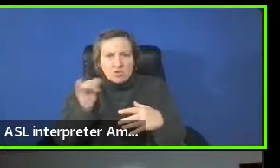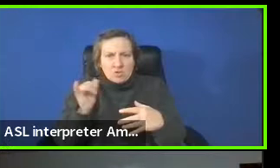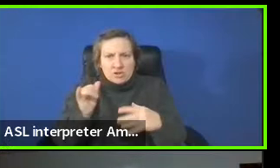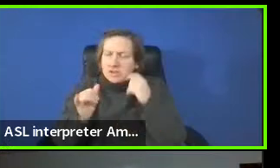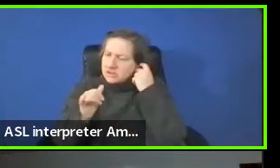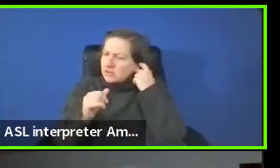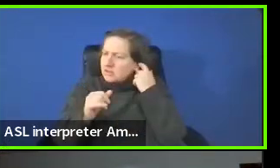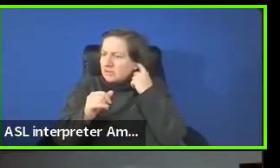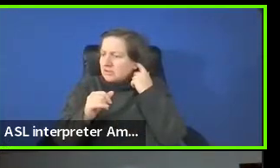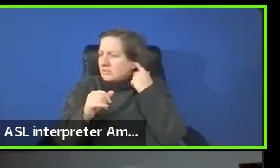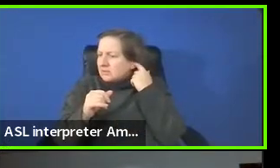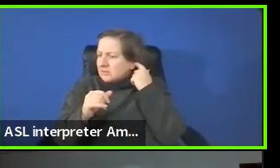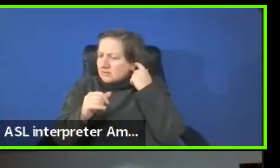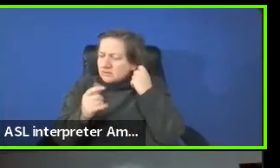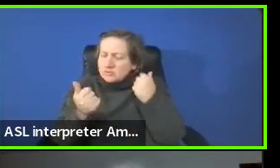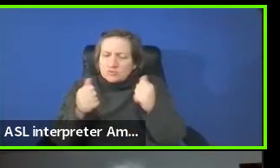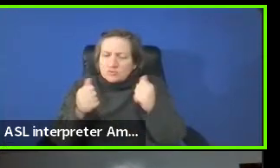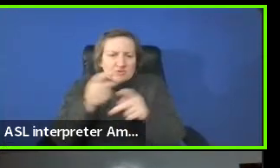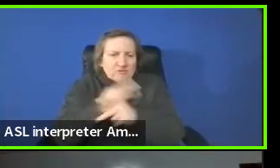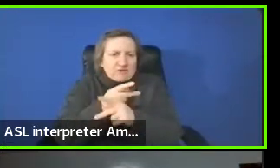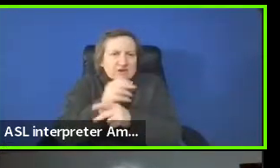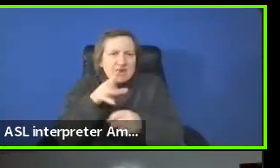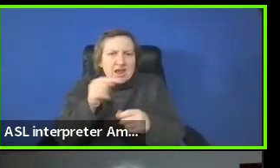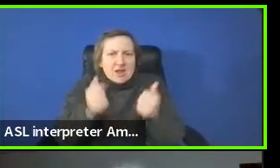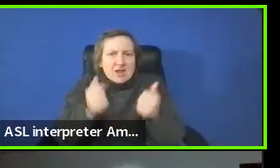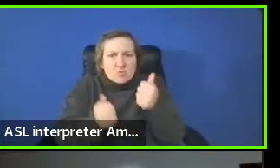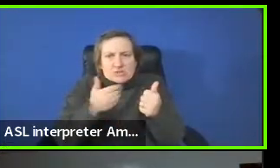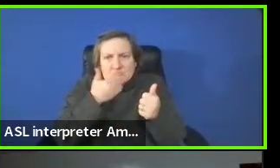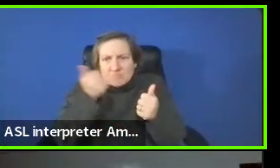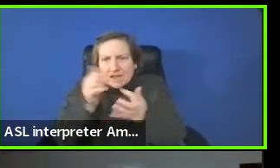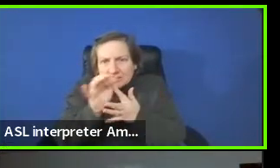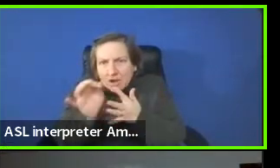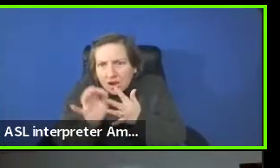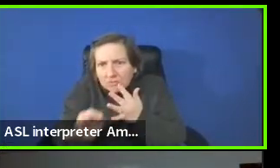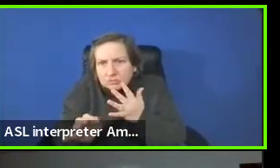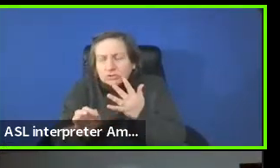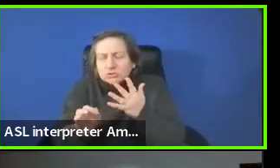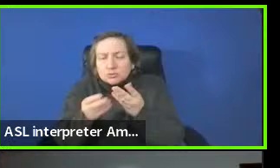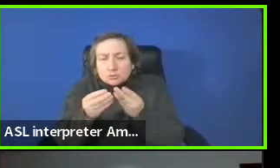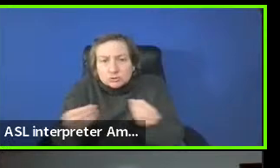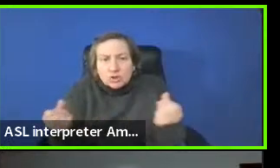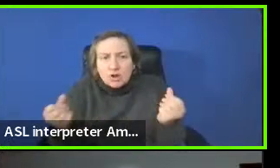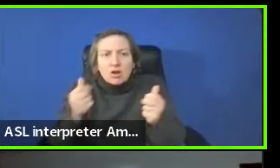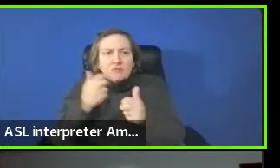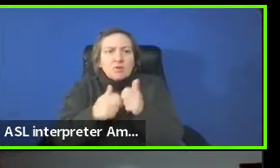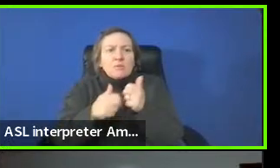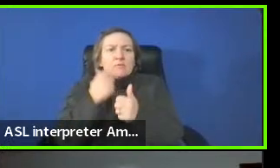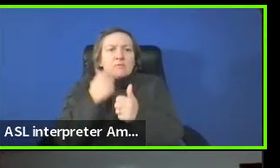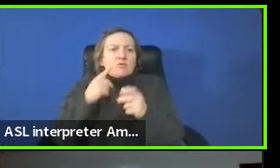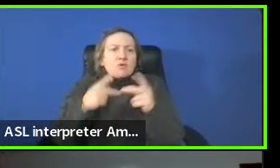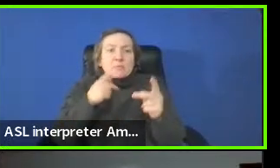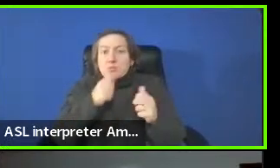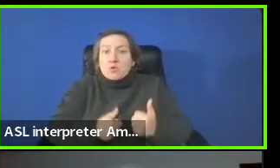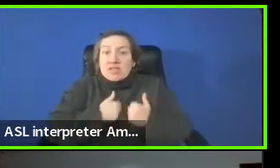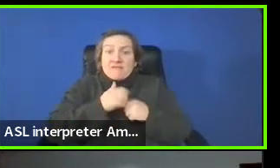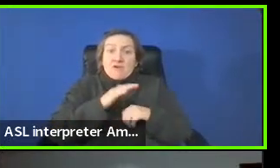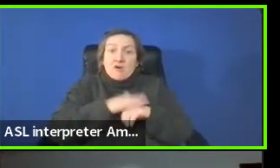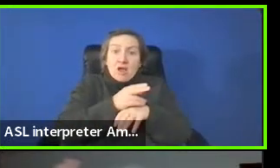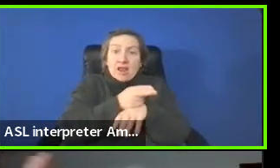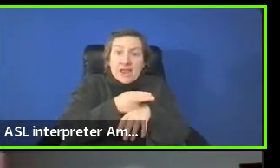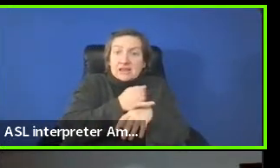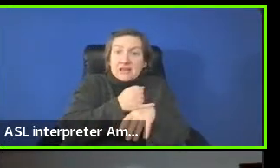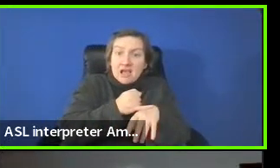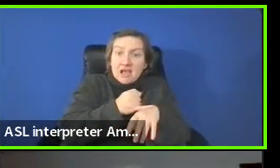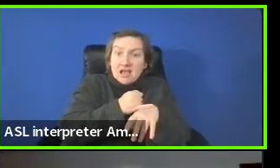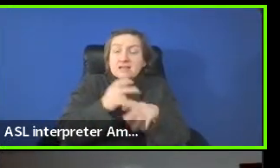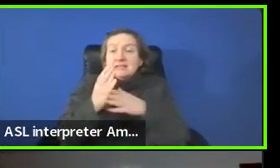figure out what would be the best option to solve some of the issues for people who are on Hayden Island, some of the people who are on Marine Drive,